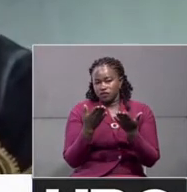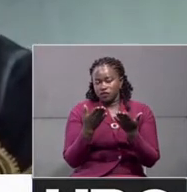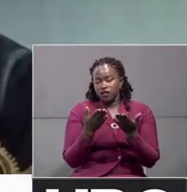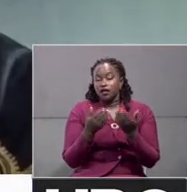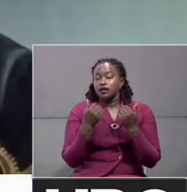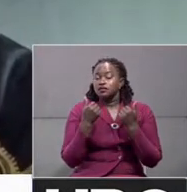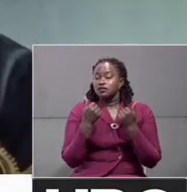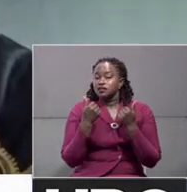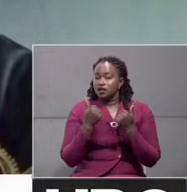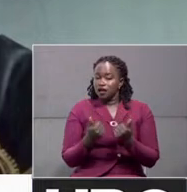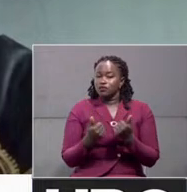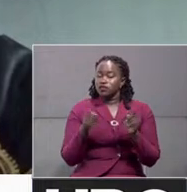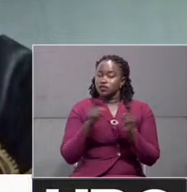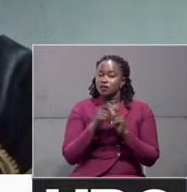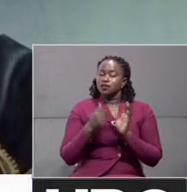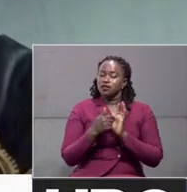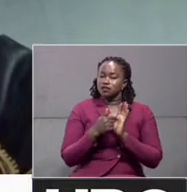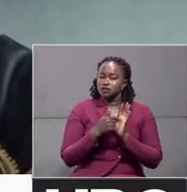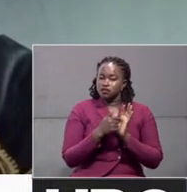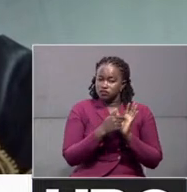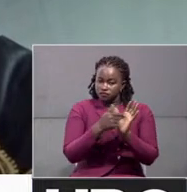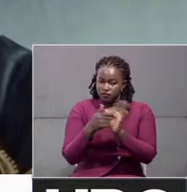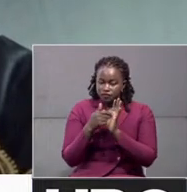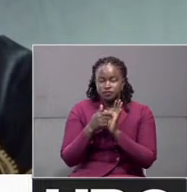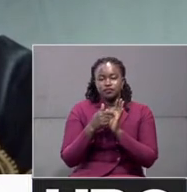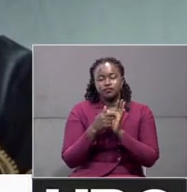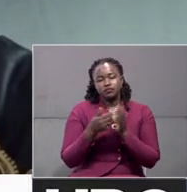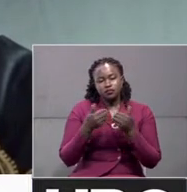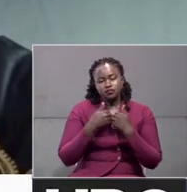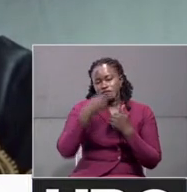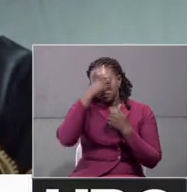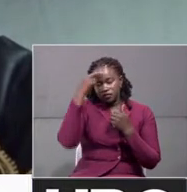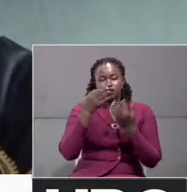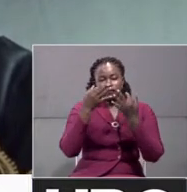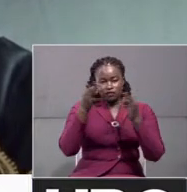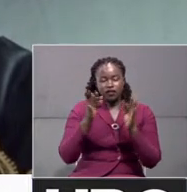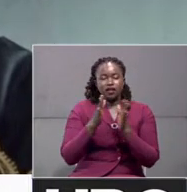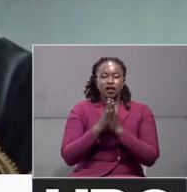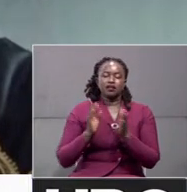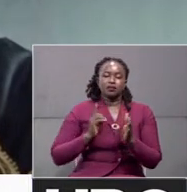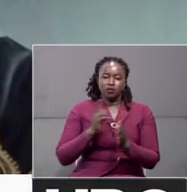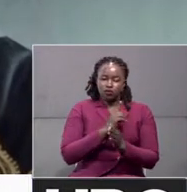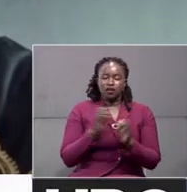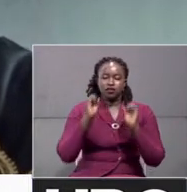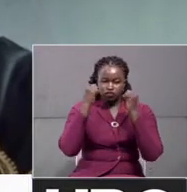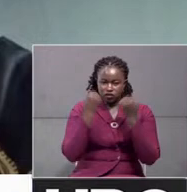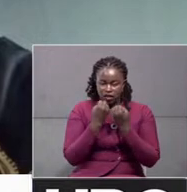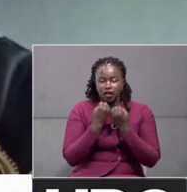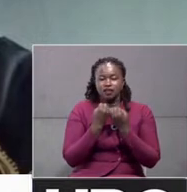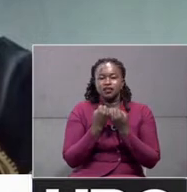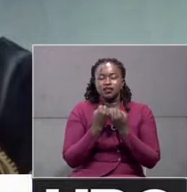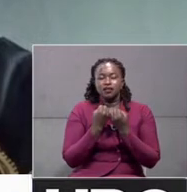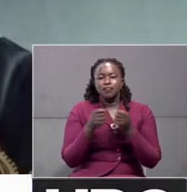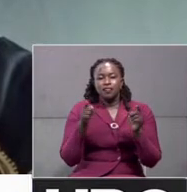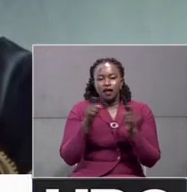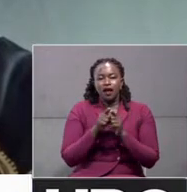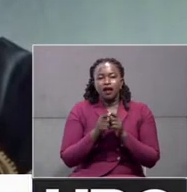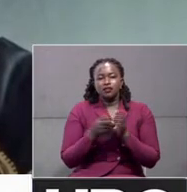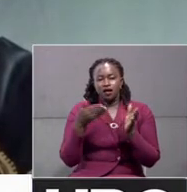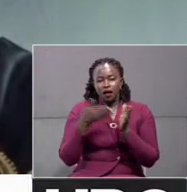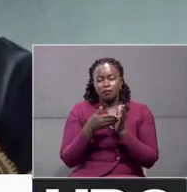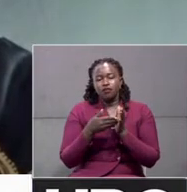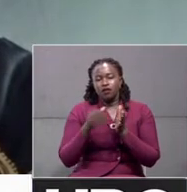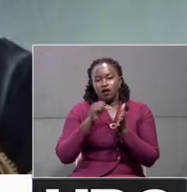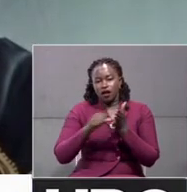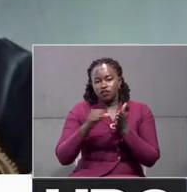It is demonstrably justifiable in a free and democratic society as envisaged under